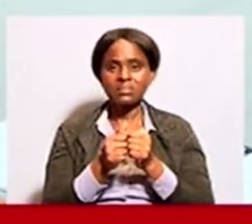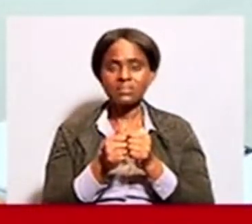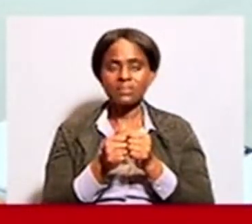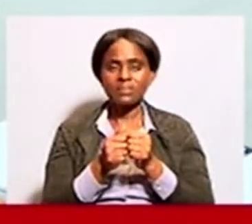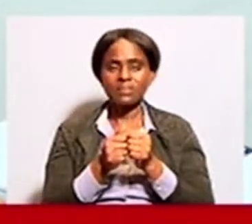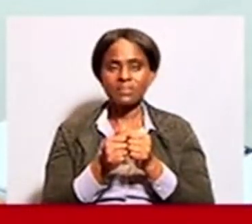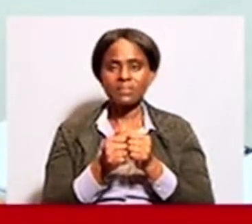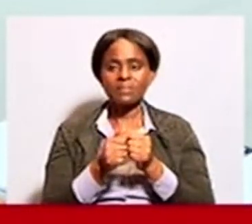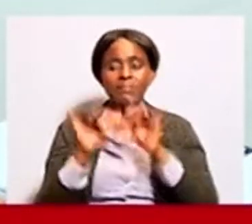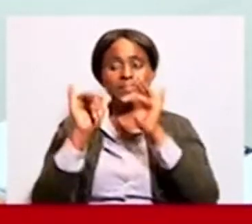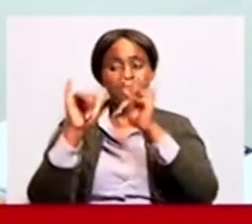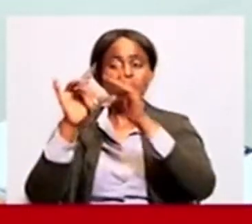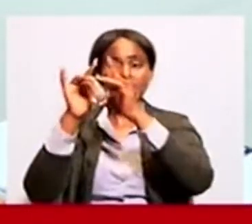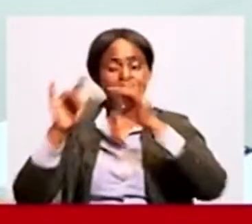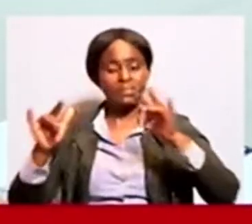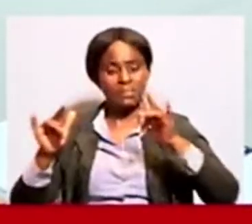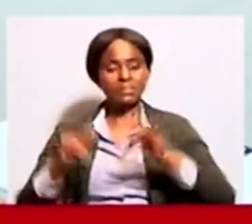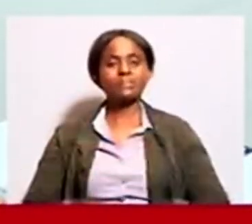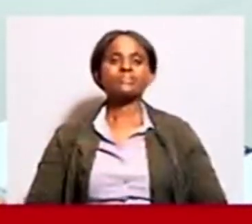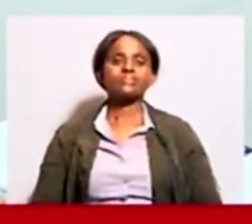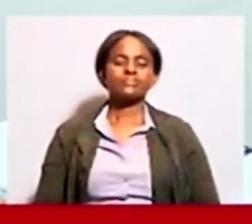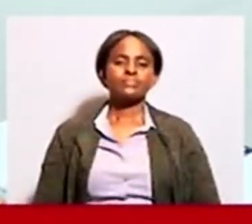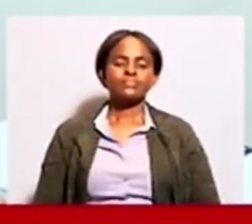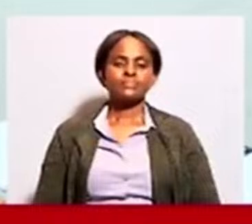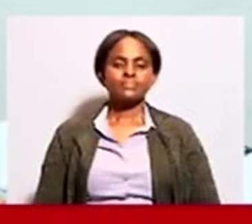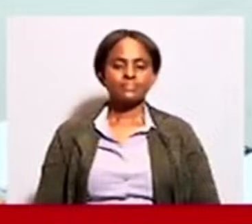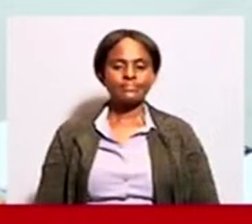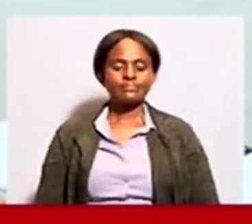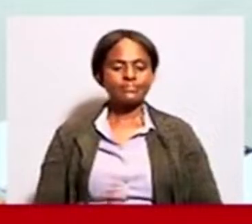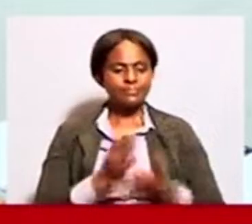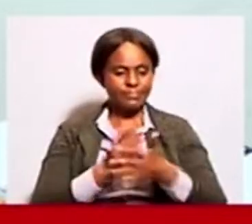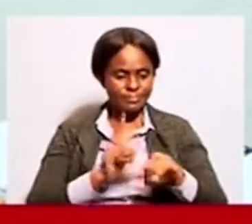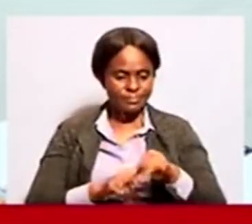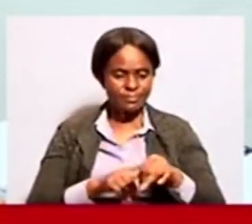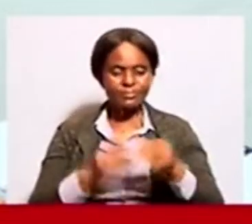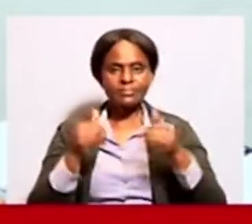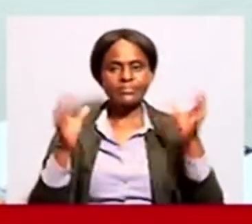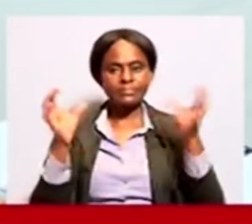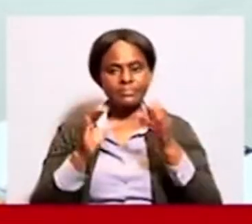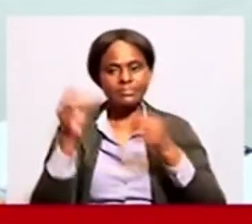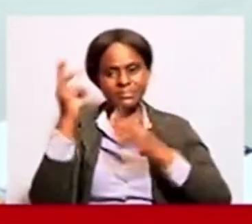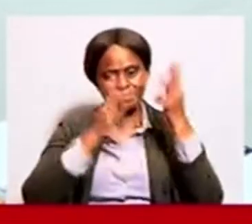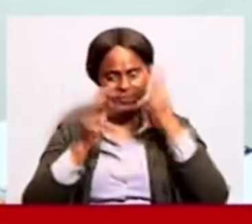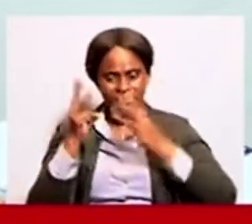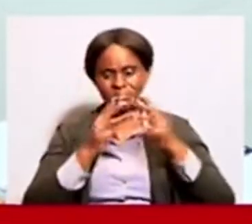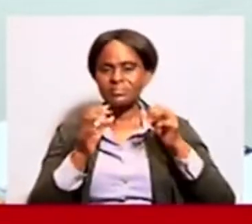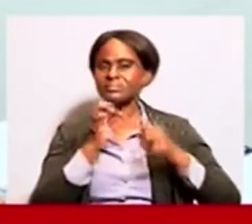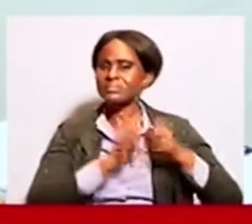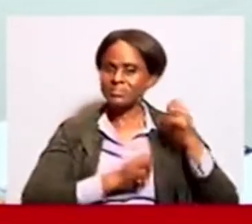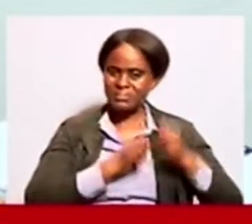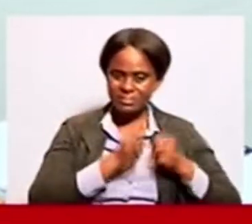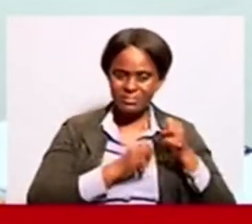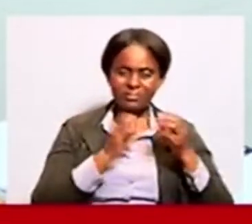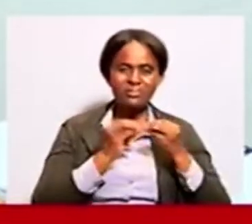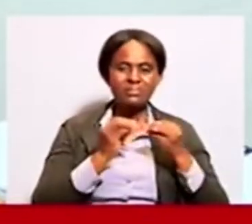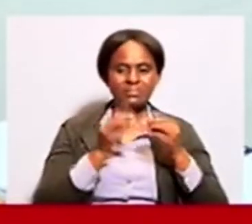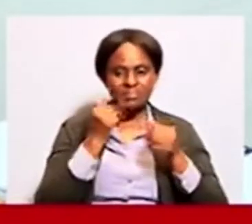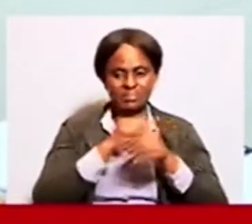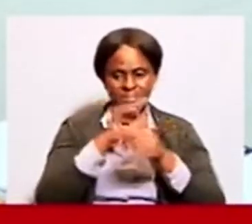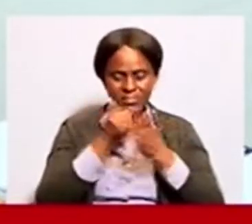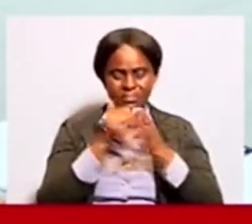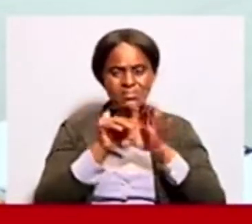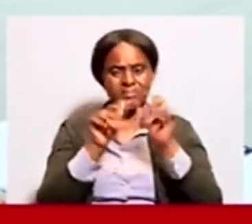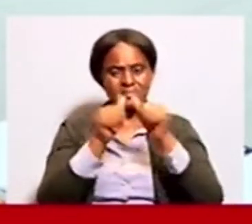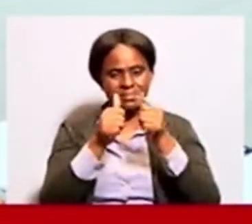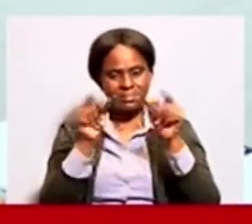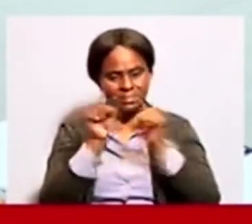They are camped there. And you know, this is one thing that at times the committee gets emotional about. Because they are all in Charimbana.